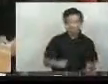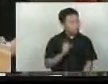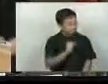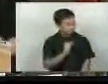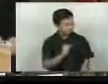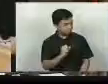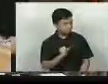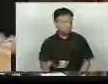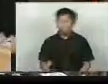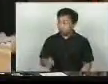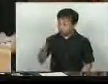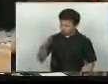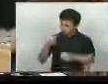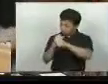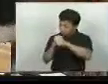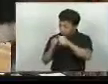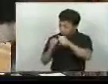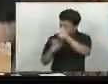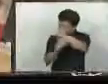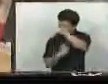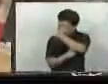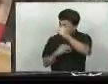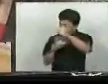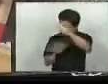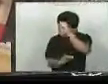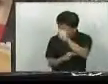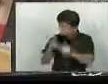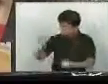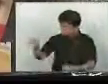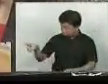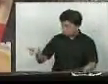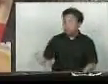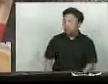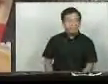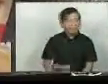Is Yes, this a yes. foundation, Jean? It's not a foundation. Okay. Because we wanted